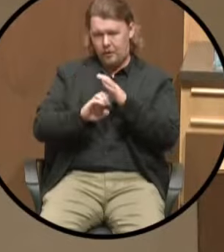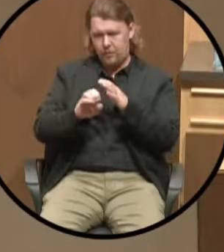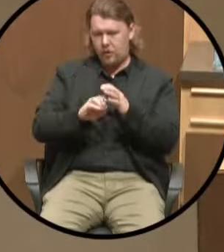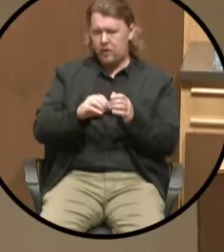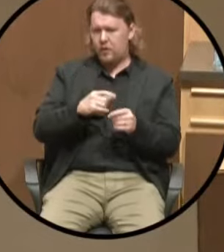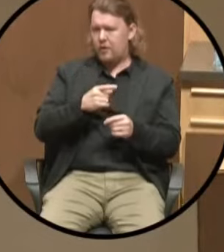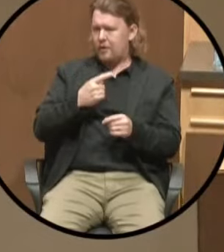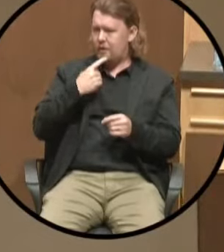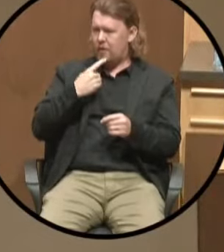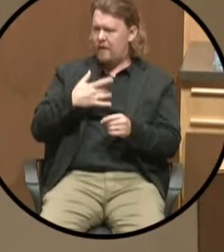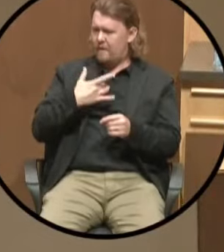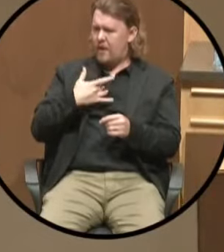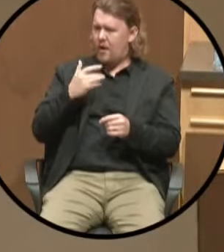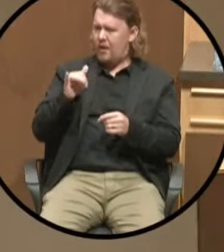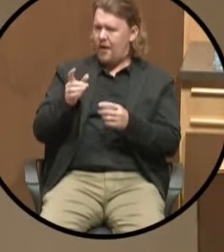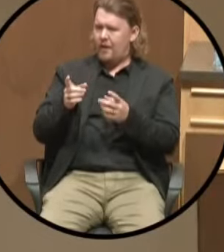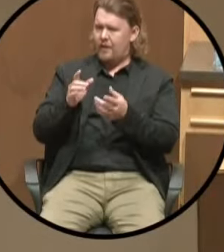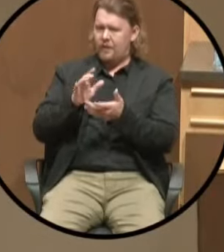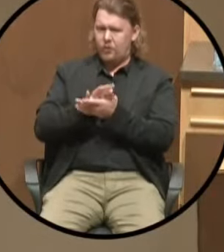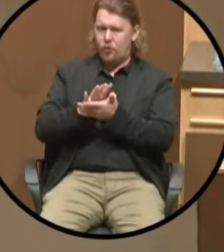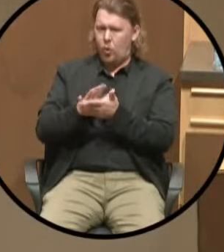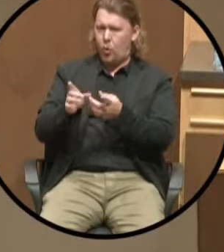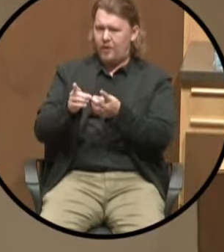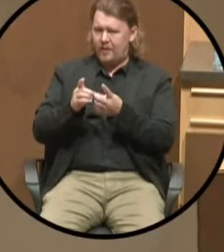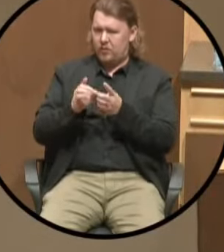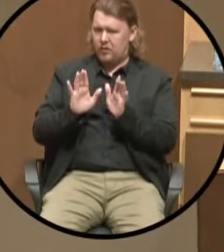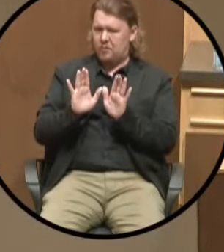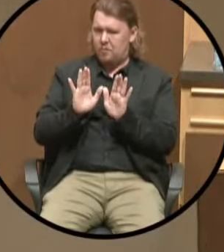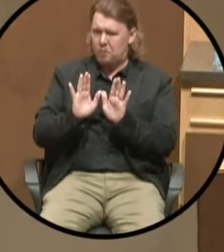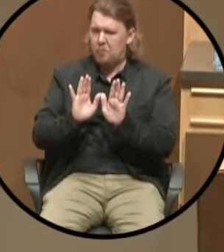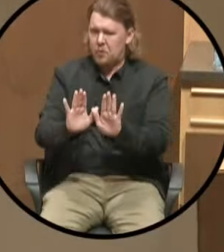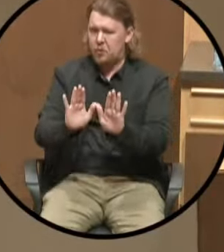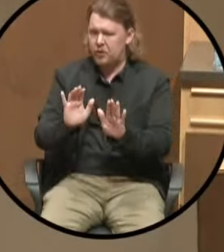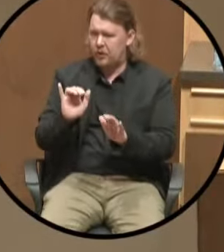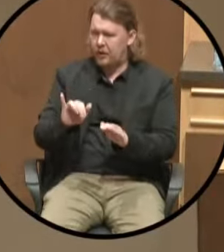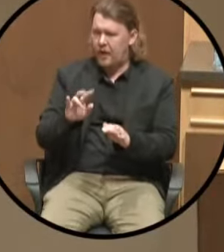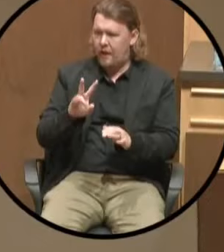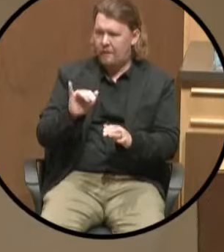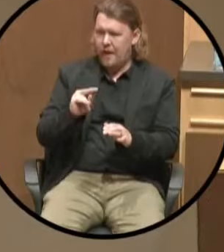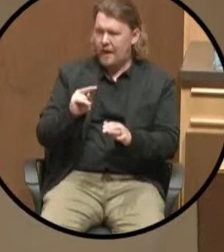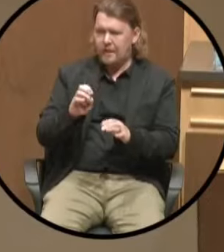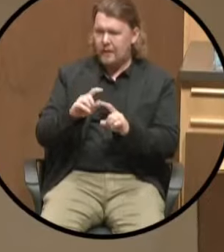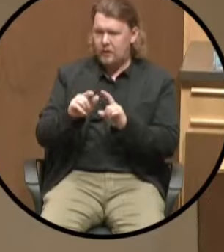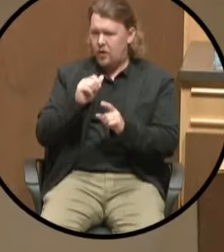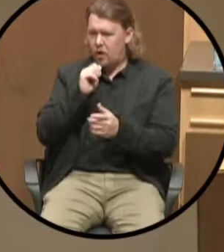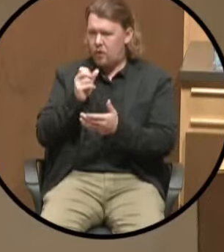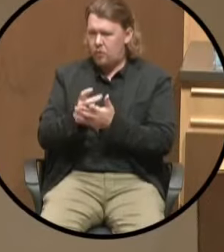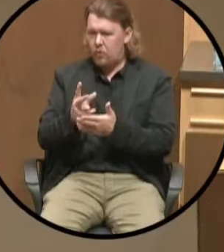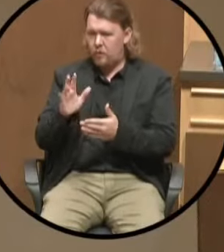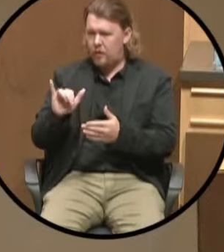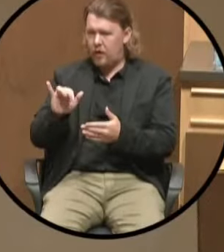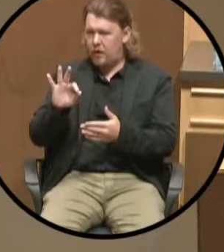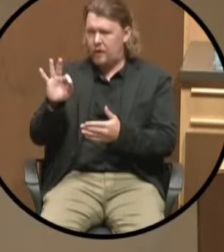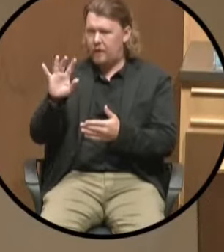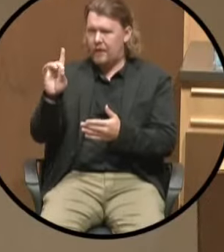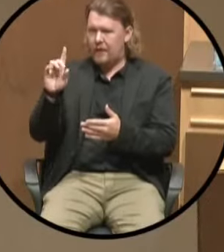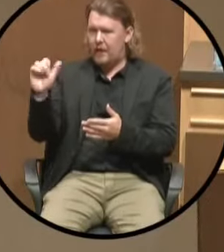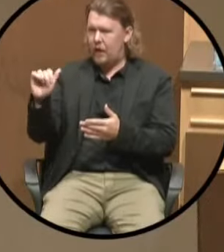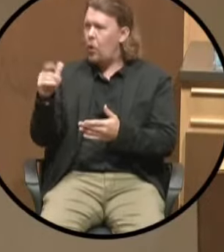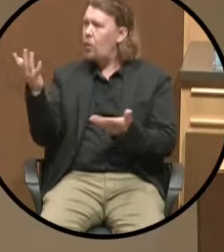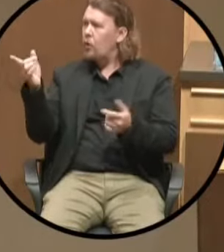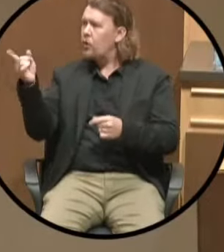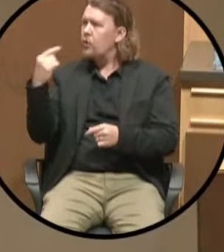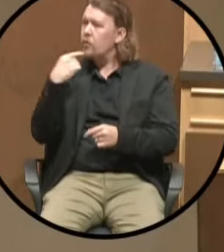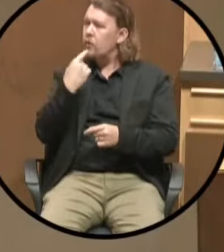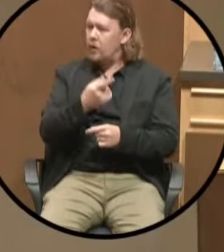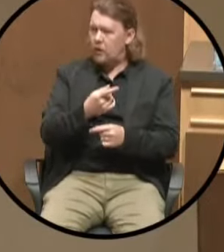he felt the district was pushing a vaccine on people that is not approved by the FDA. What do we have to say to those parents